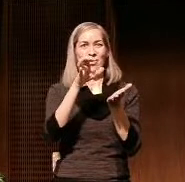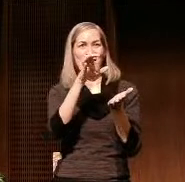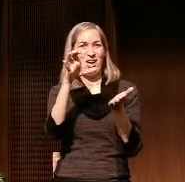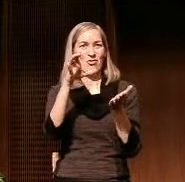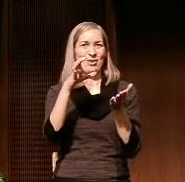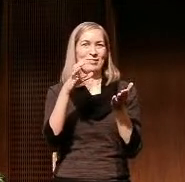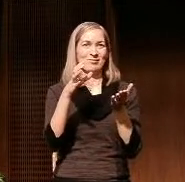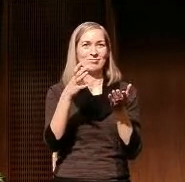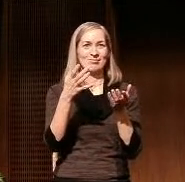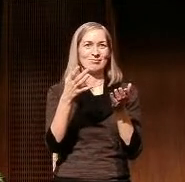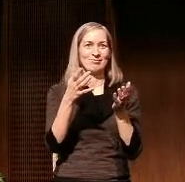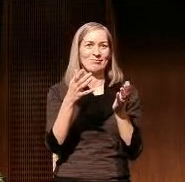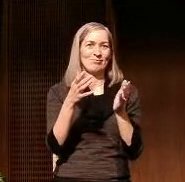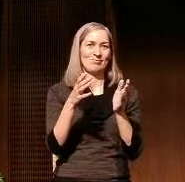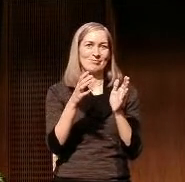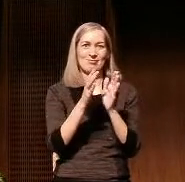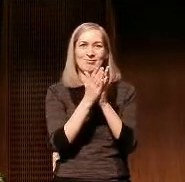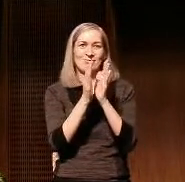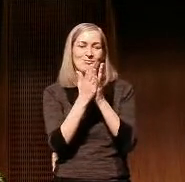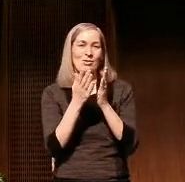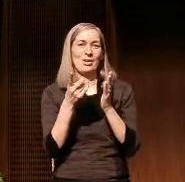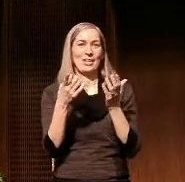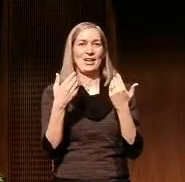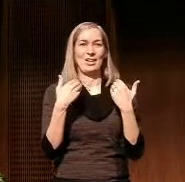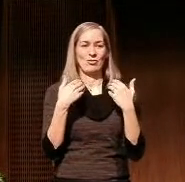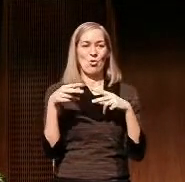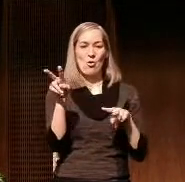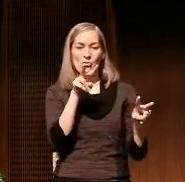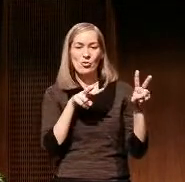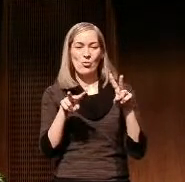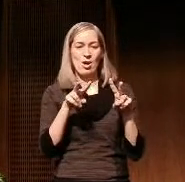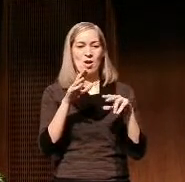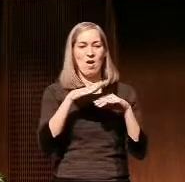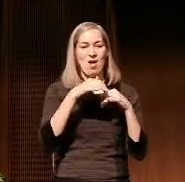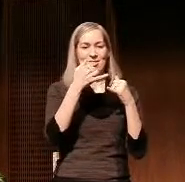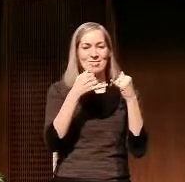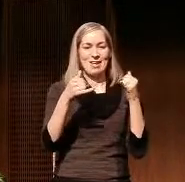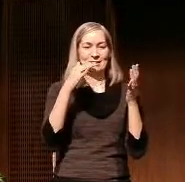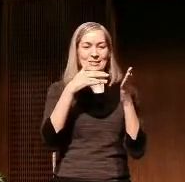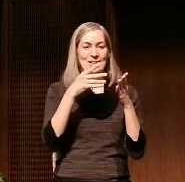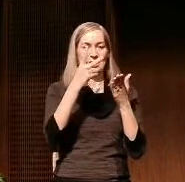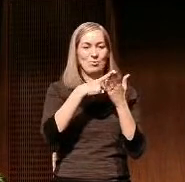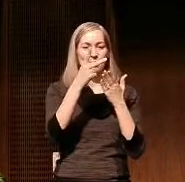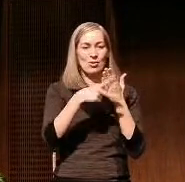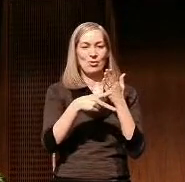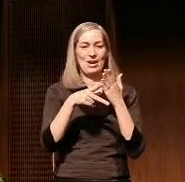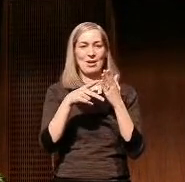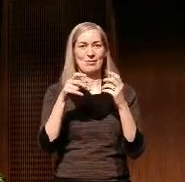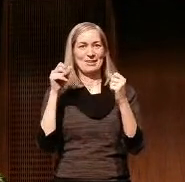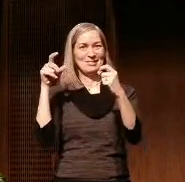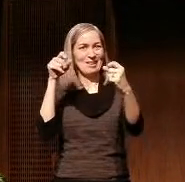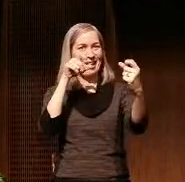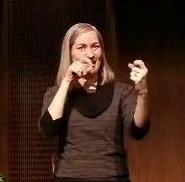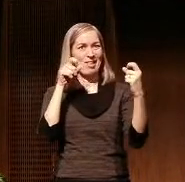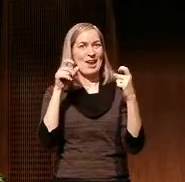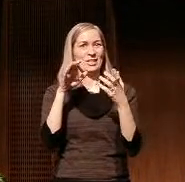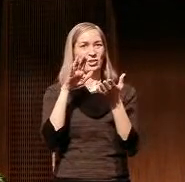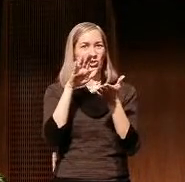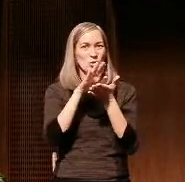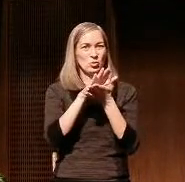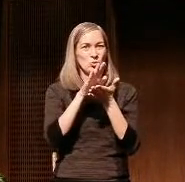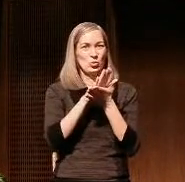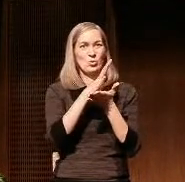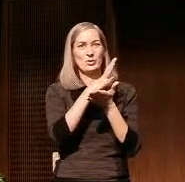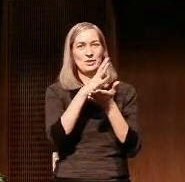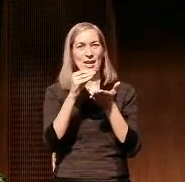our bookstore, our online studies program, and our satellite schools, as well as